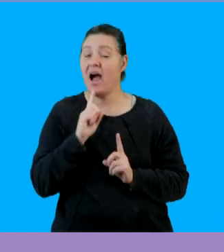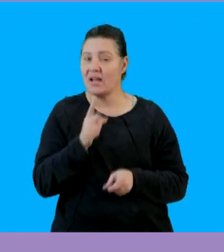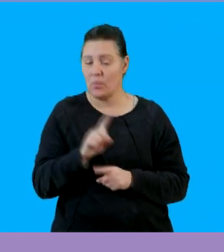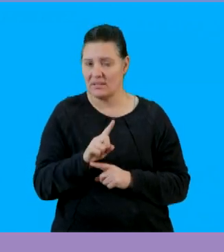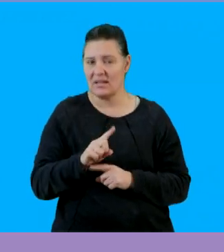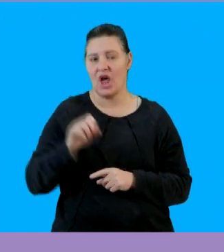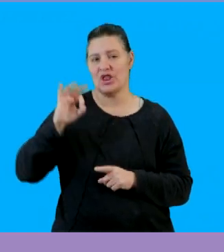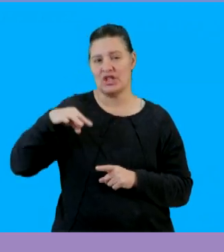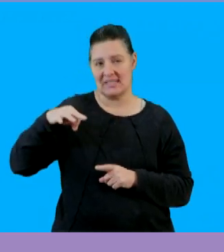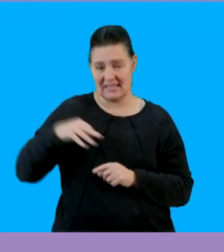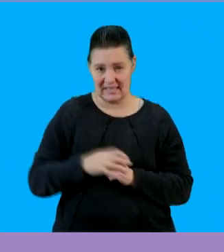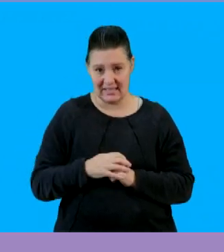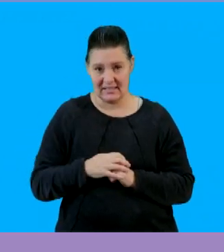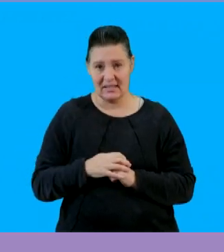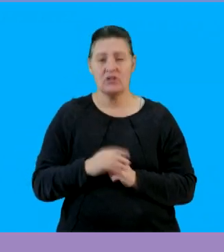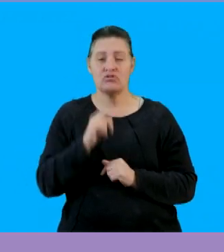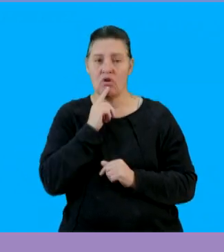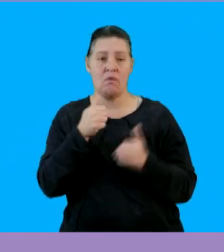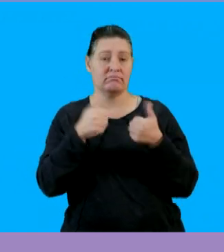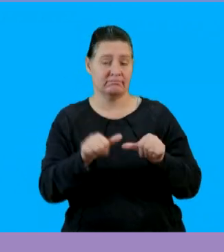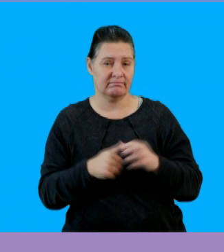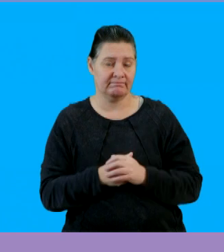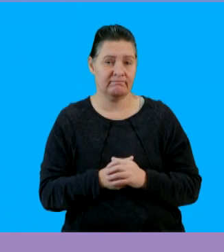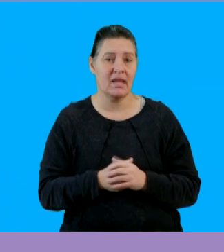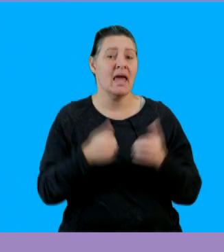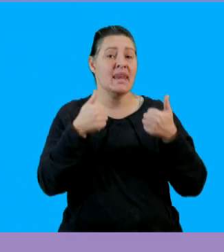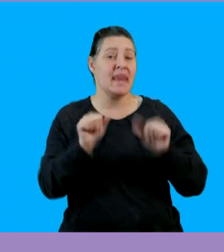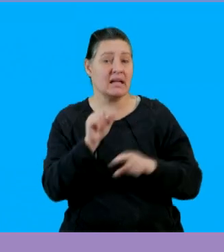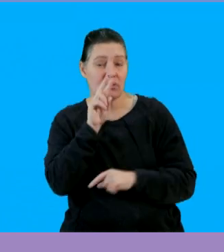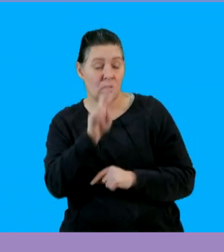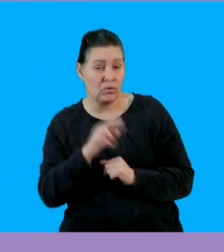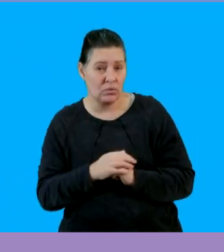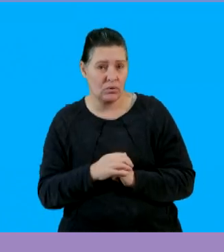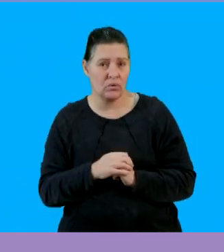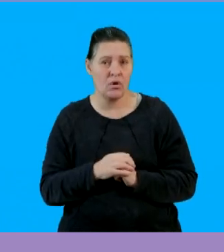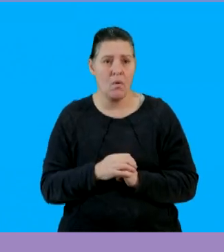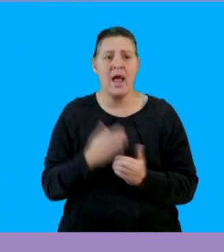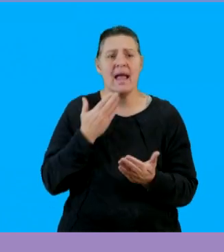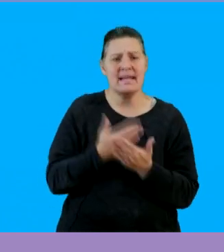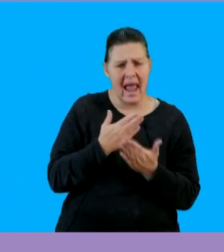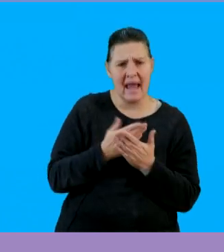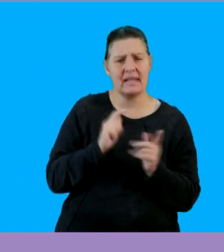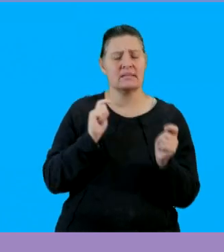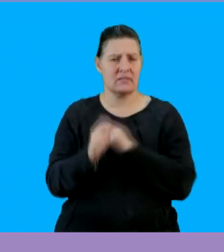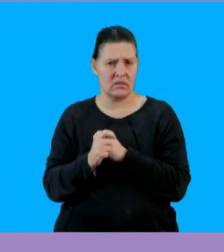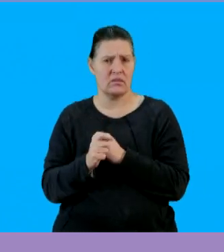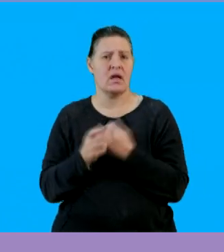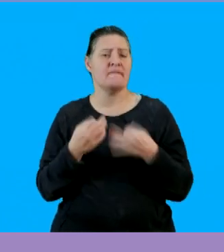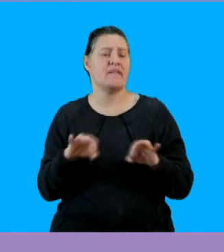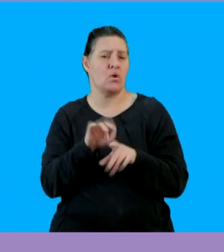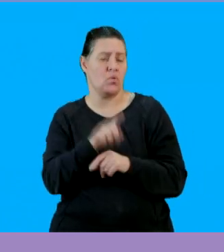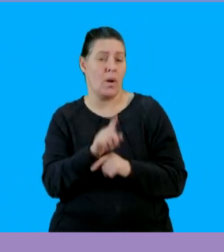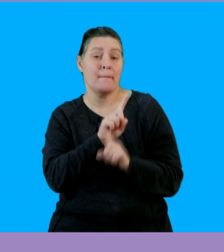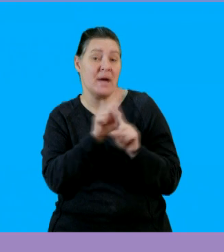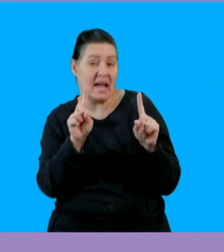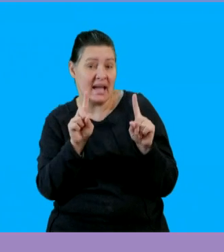there, and then our answer is 13. So let's move on to the next one. Now the next one, when we look at it, we can substitute the